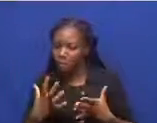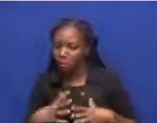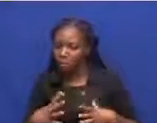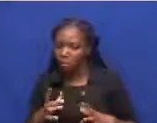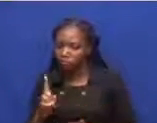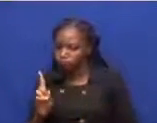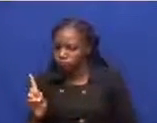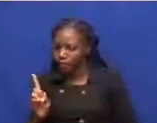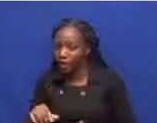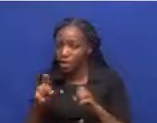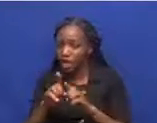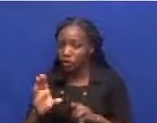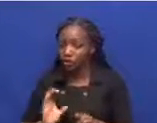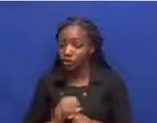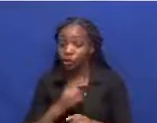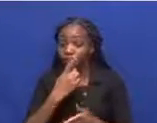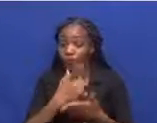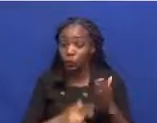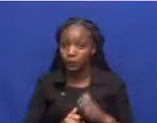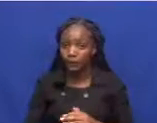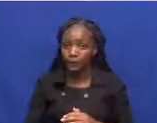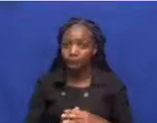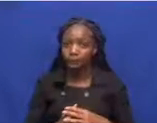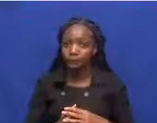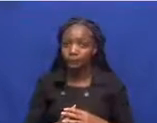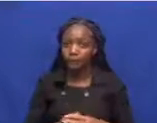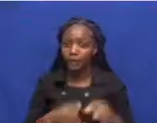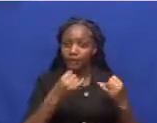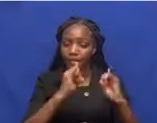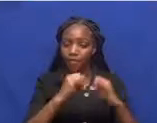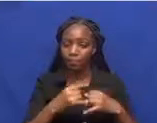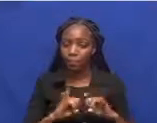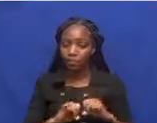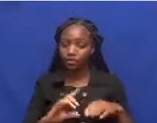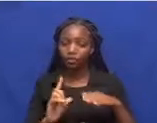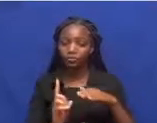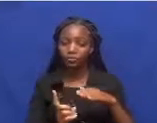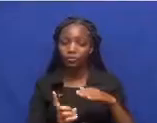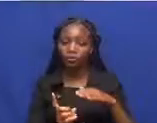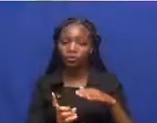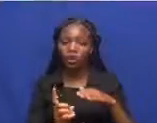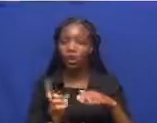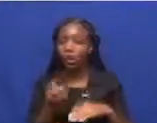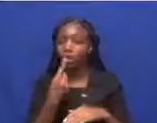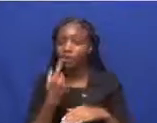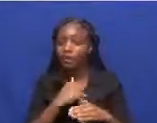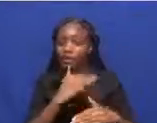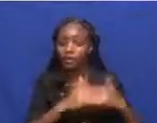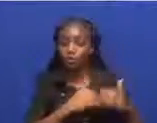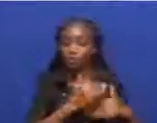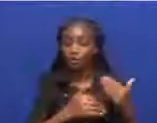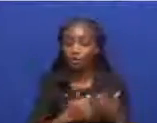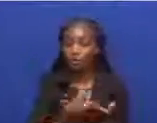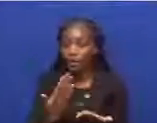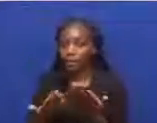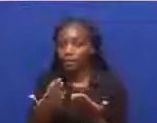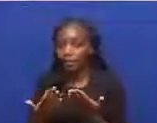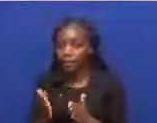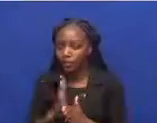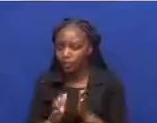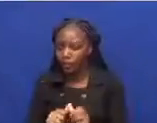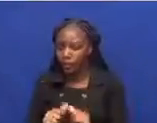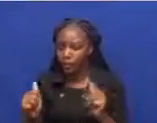The committee observed that whereas the implementations of the medical equipment scheme project may have been well-intended,